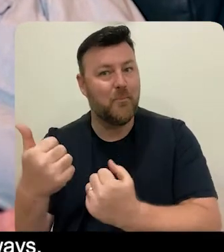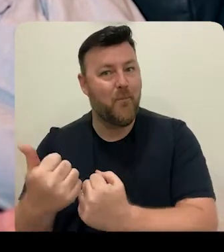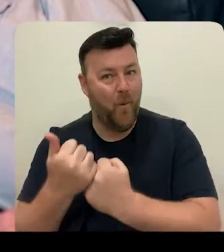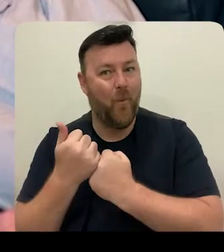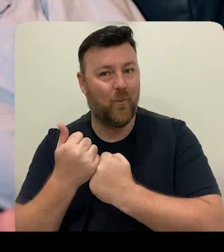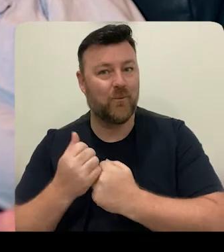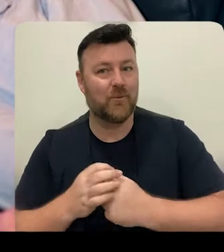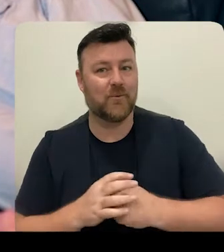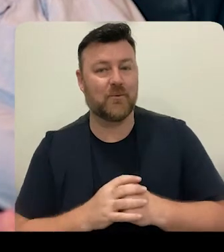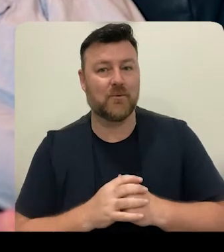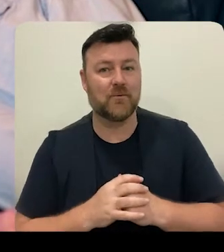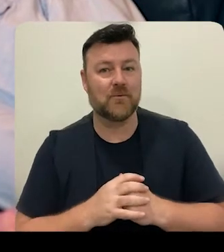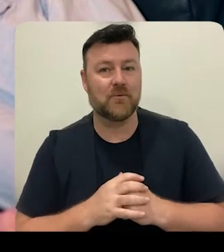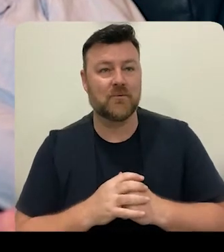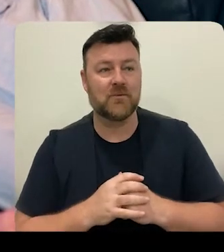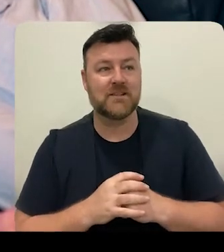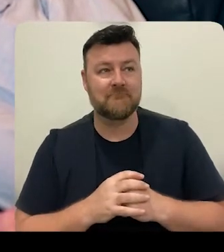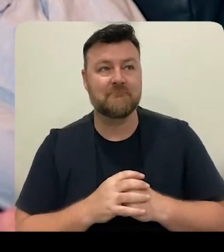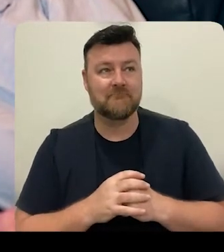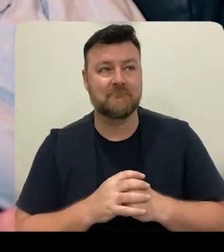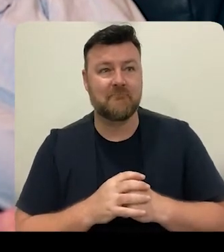ways, and so